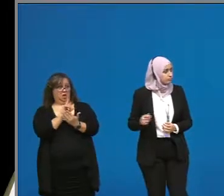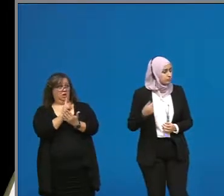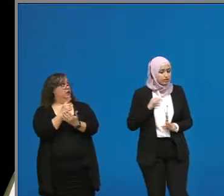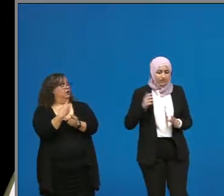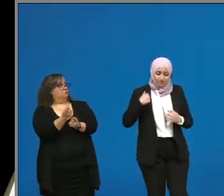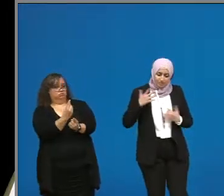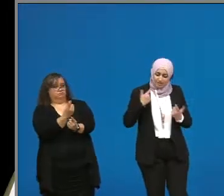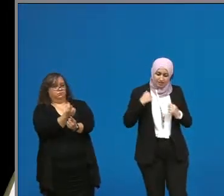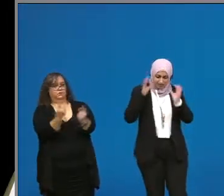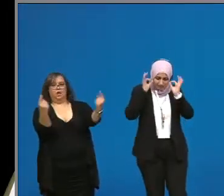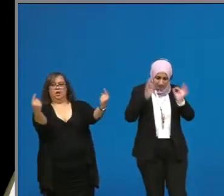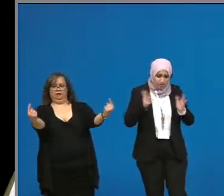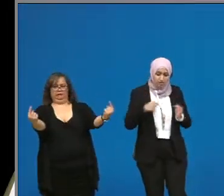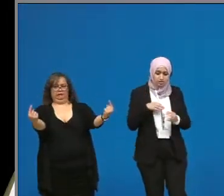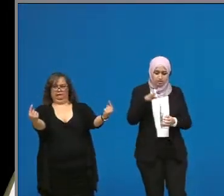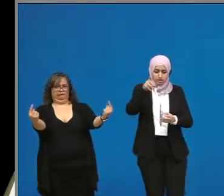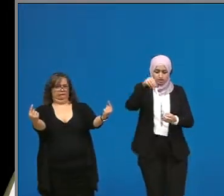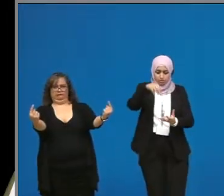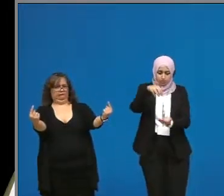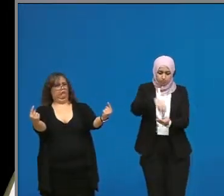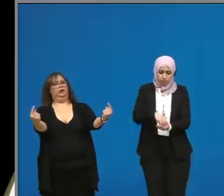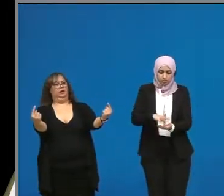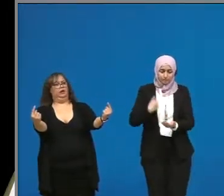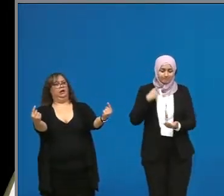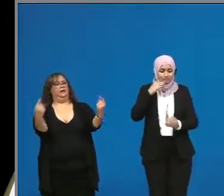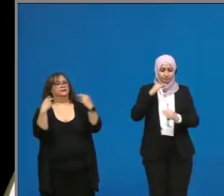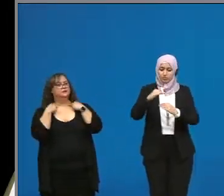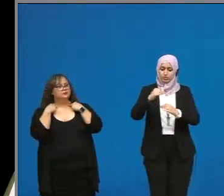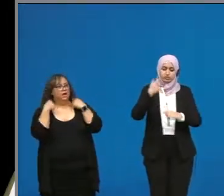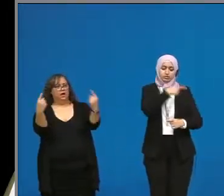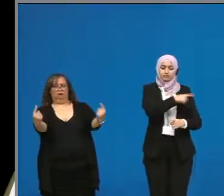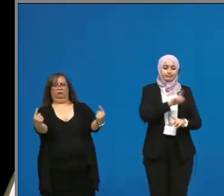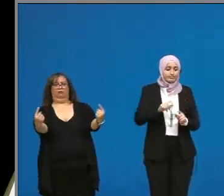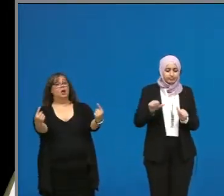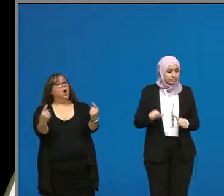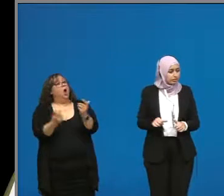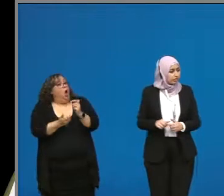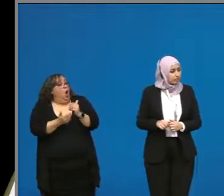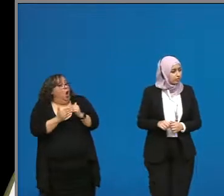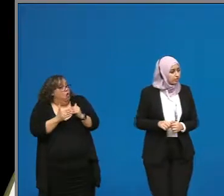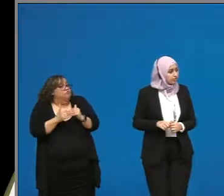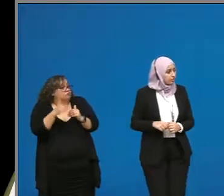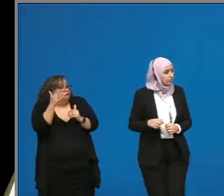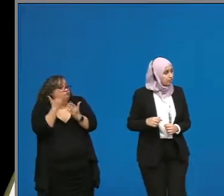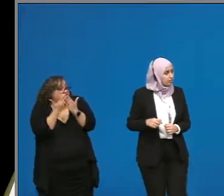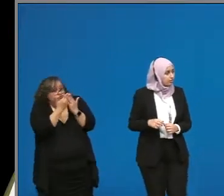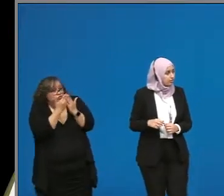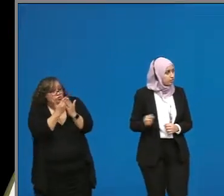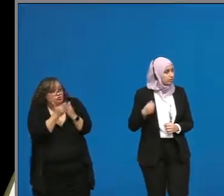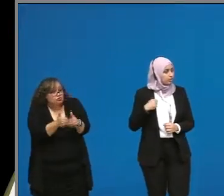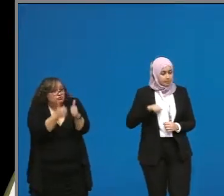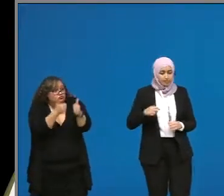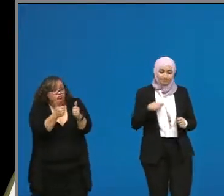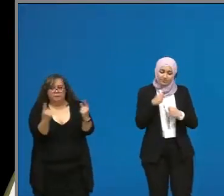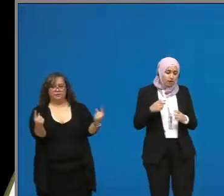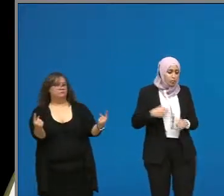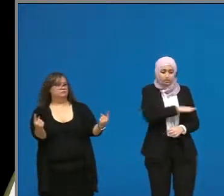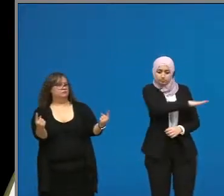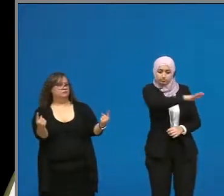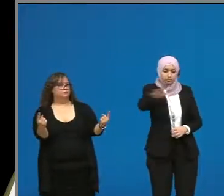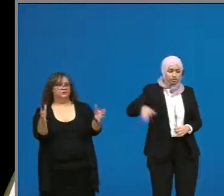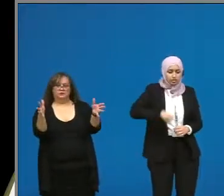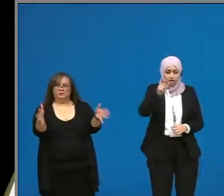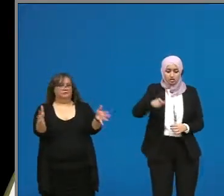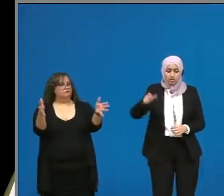this point, which is a 7-10 split. We're going to take most of the pupils with us in the learning experience, but we're always going to leave pupils